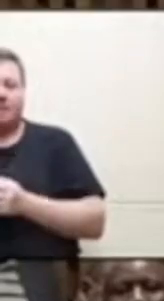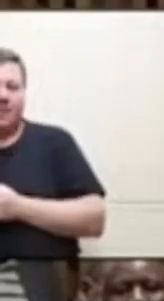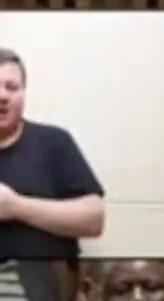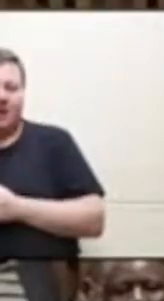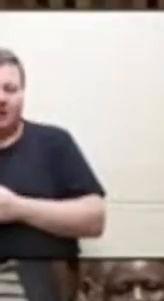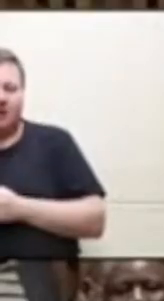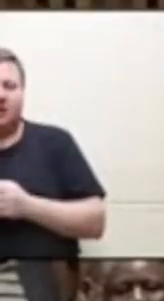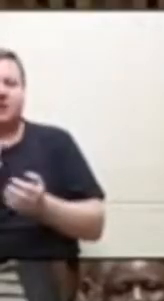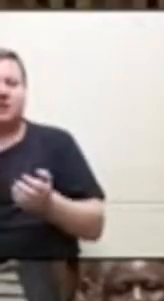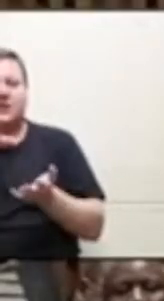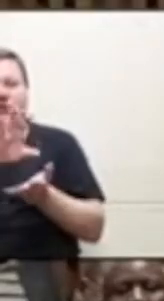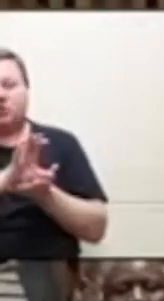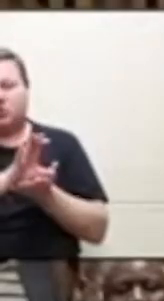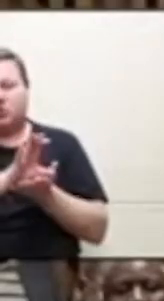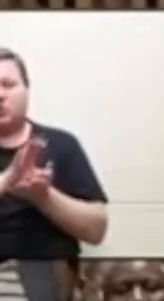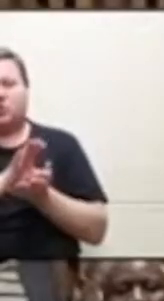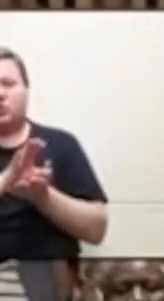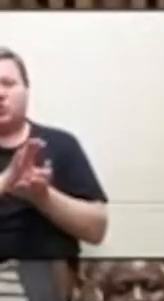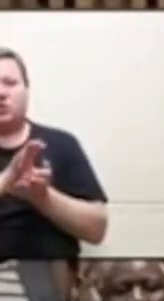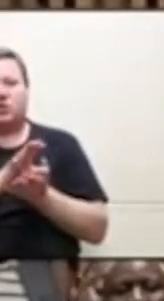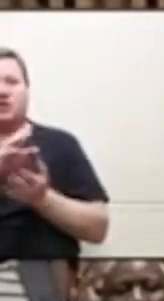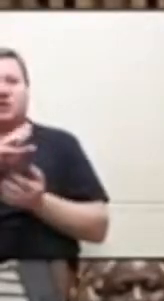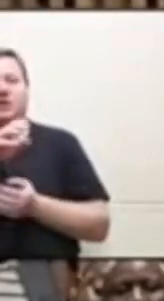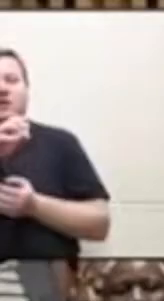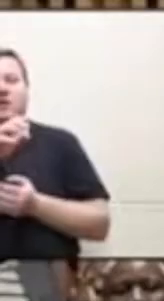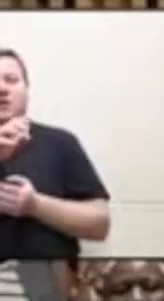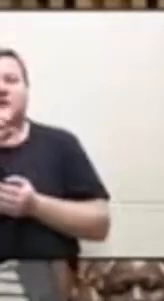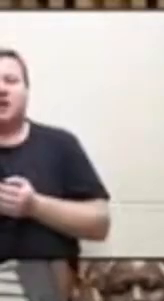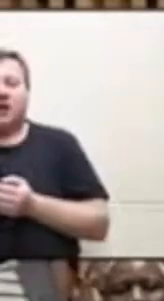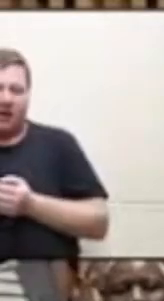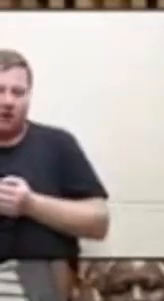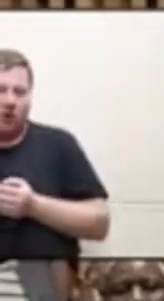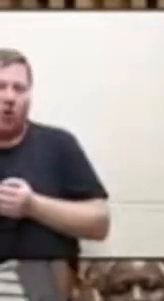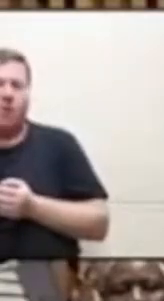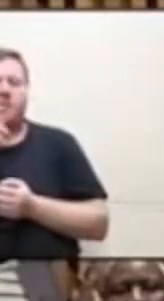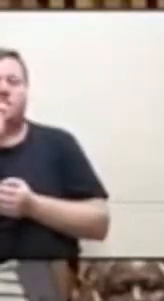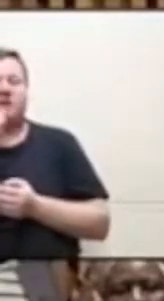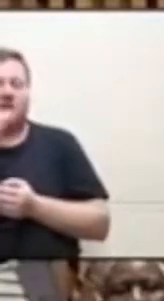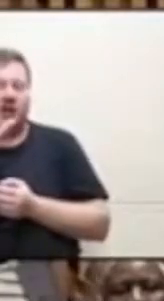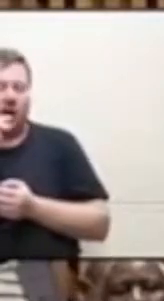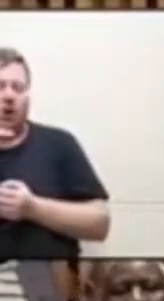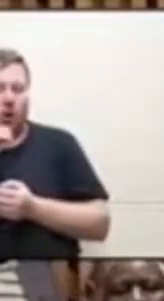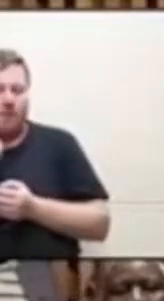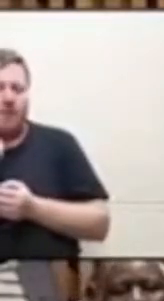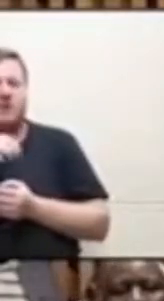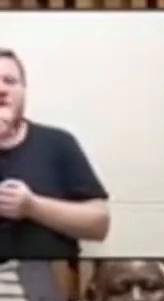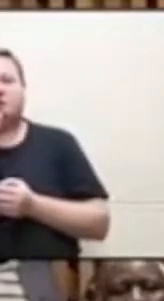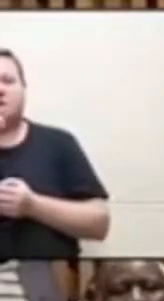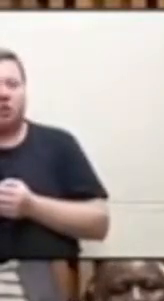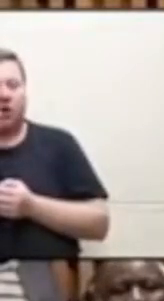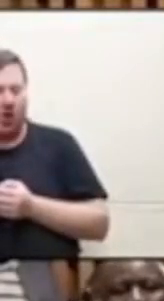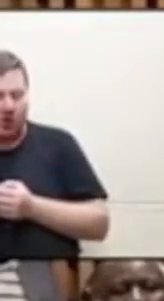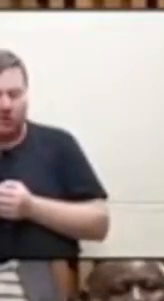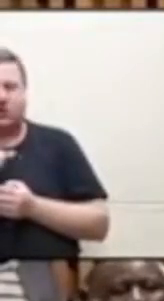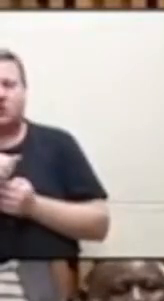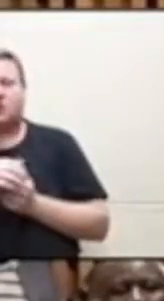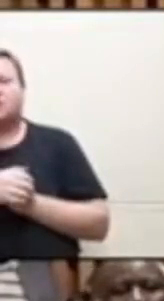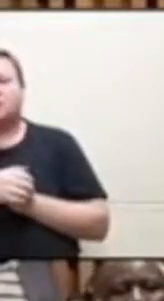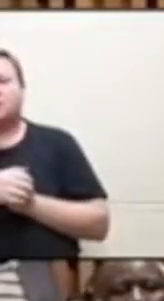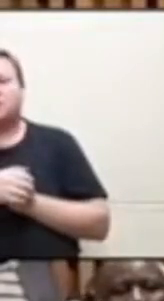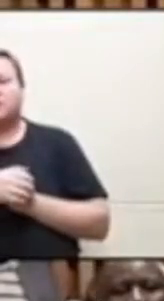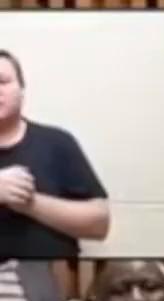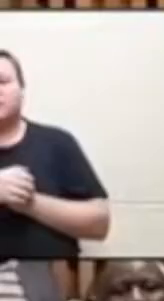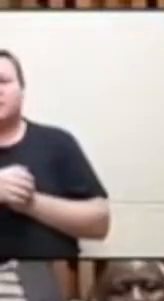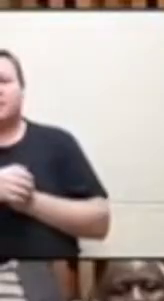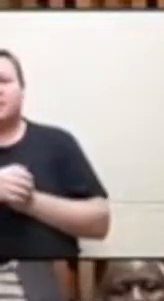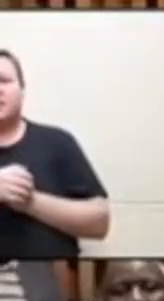from Telcom, Eskom, and then interest from SARS. Those we have already also submitted the report